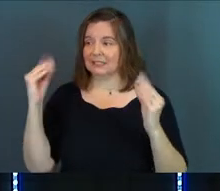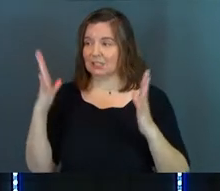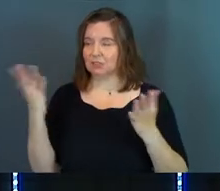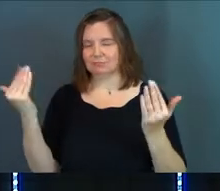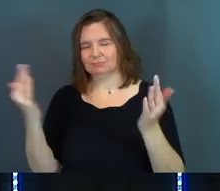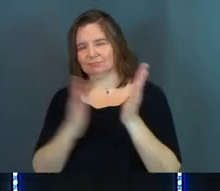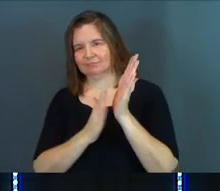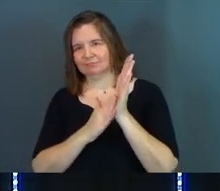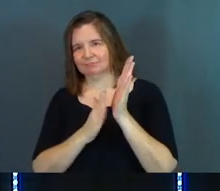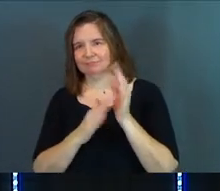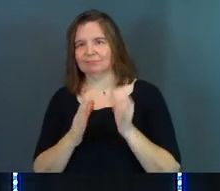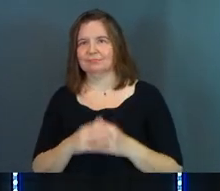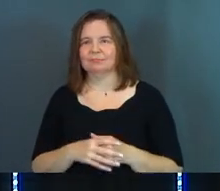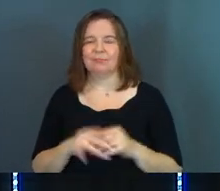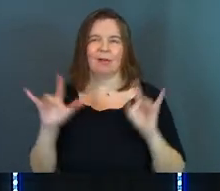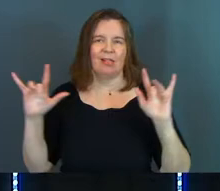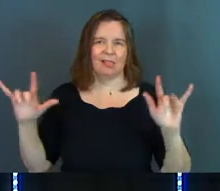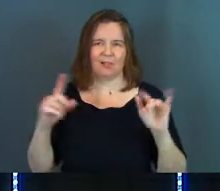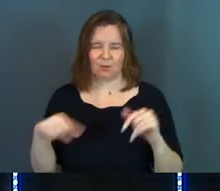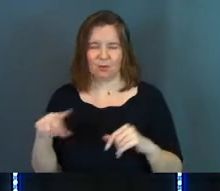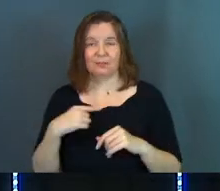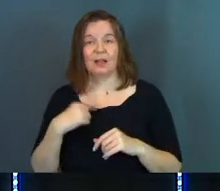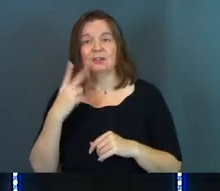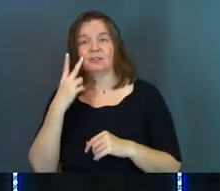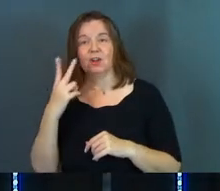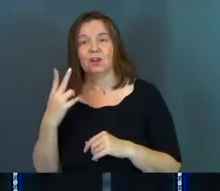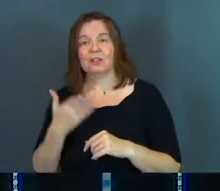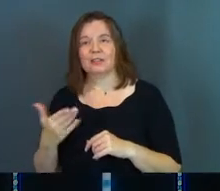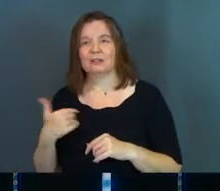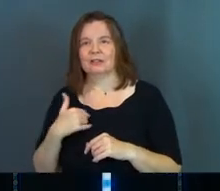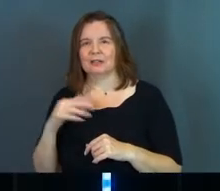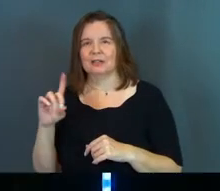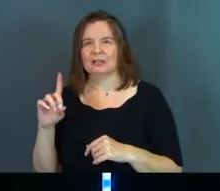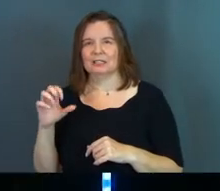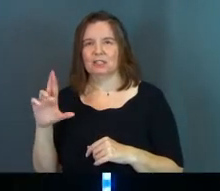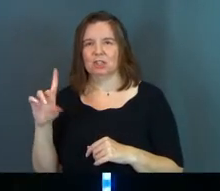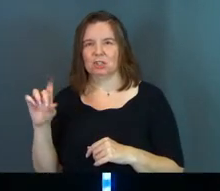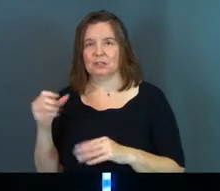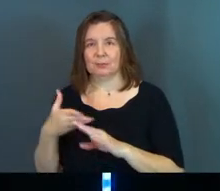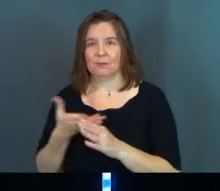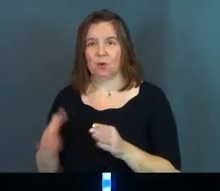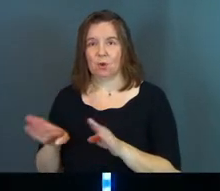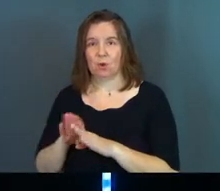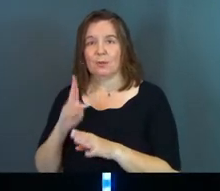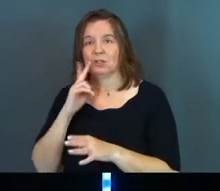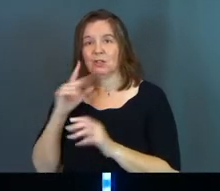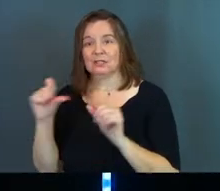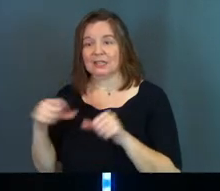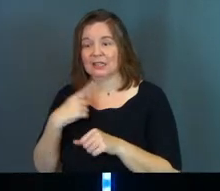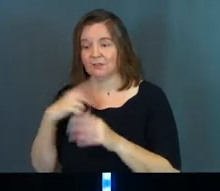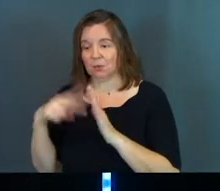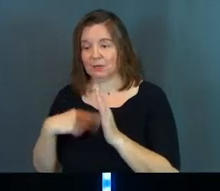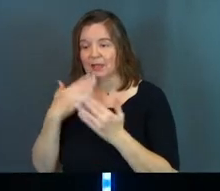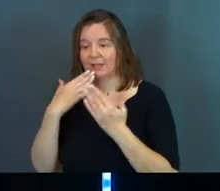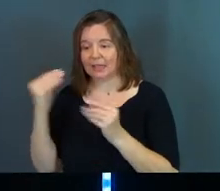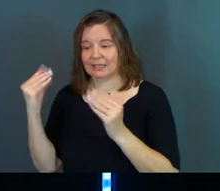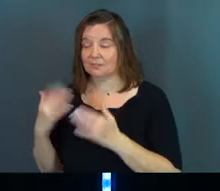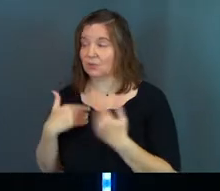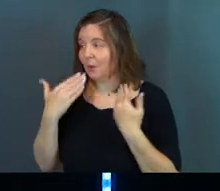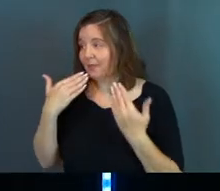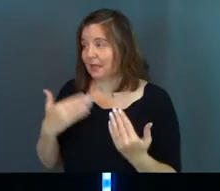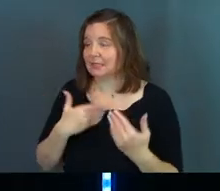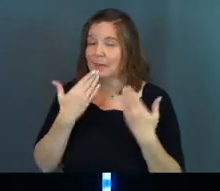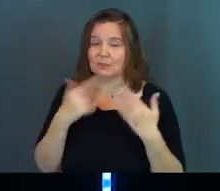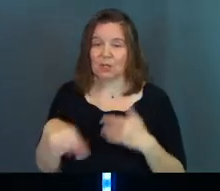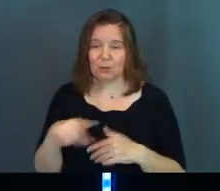Let's go, teachers. Love you guys. I saw, I think I was at like Dillard's before it closed, but I saw a sign that said, if you're reading this, thank a teacher. So thanks.